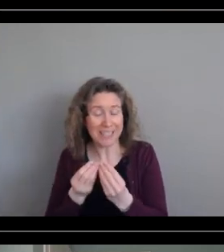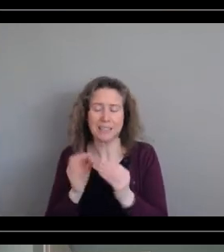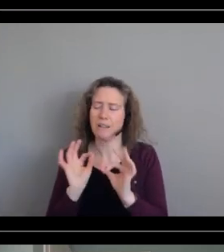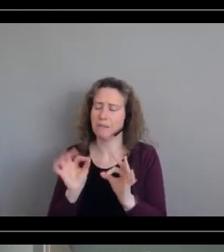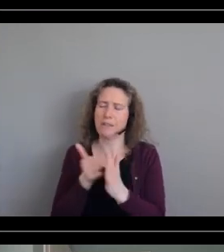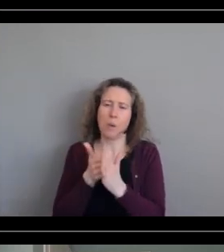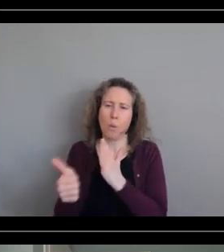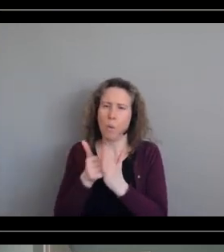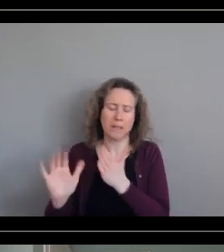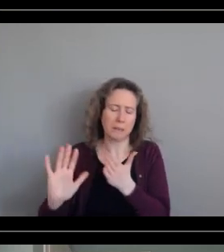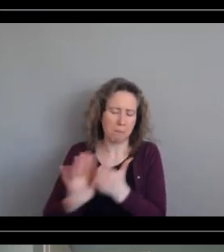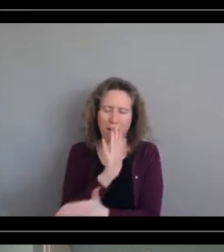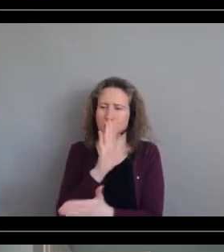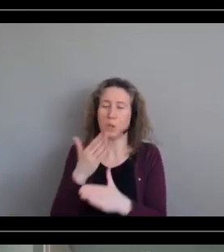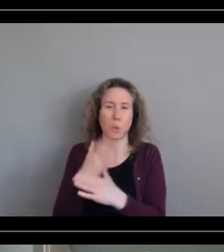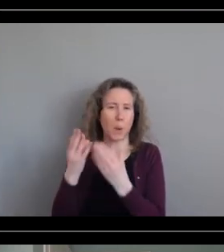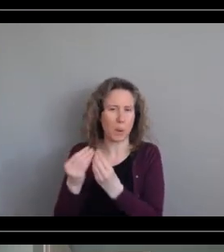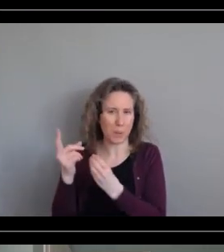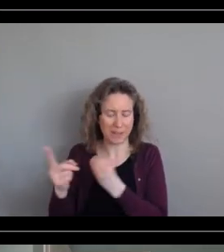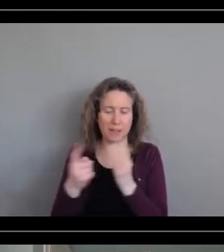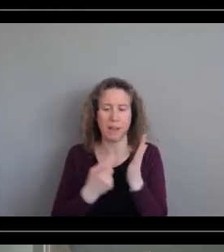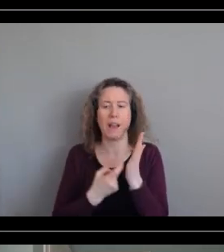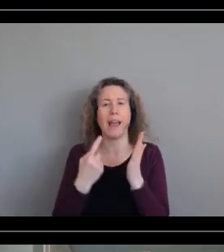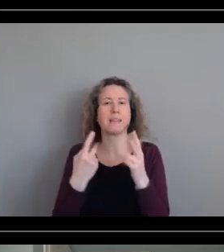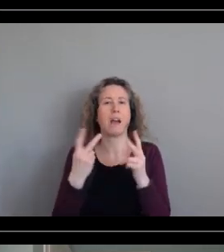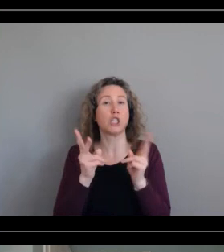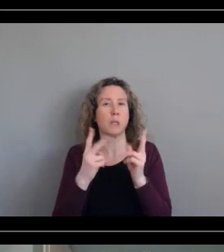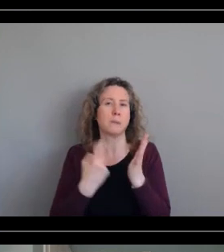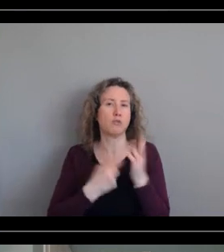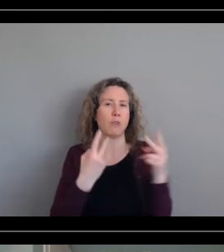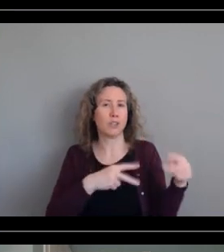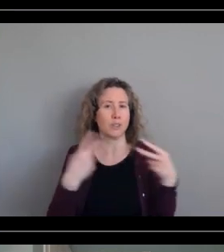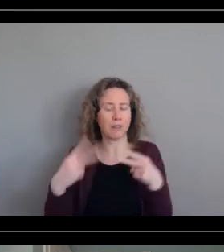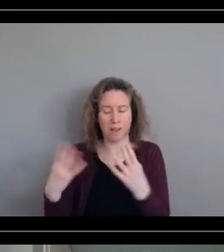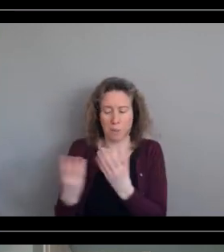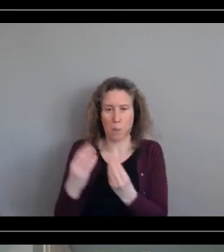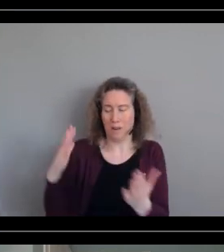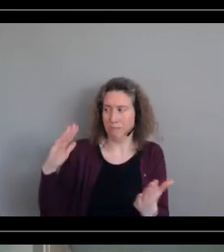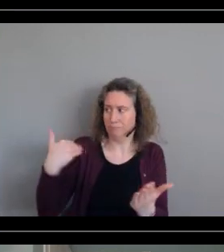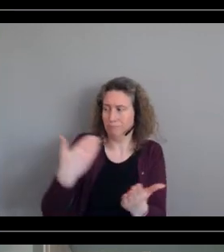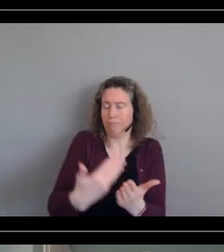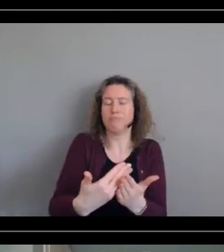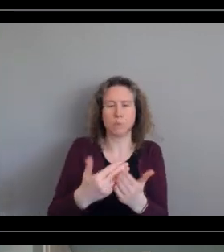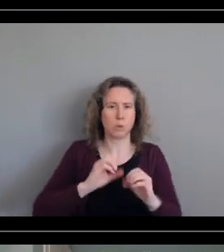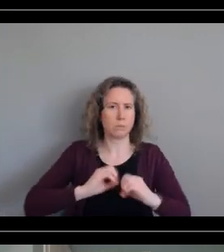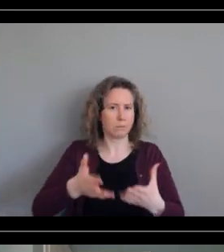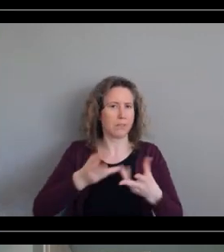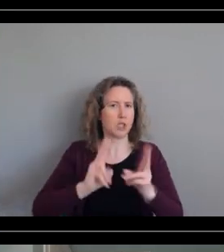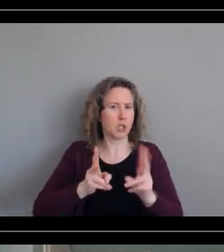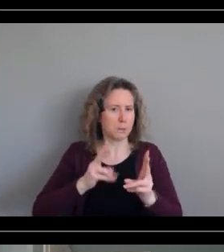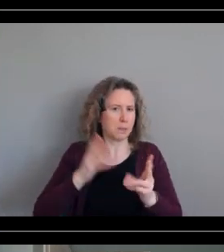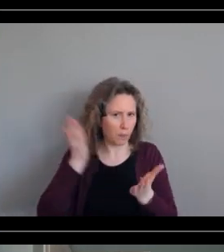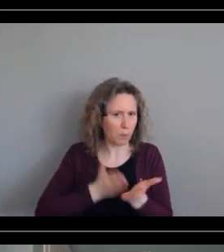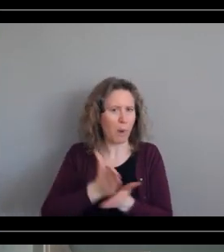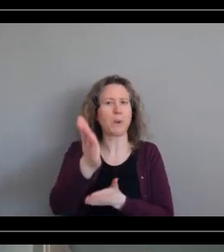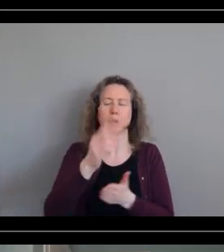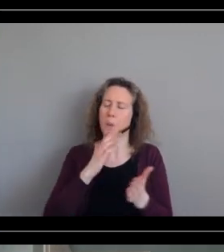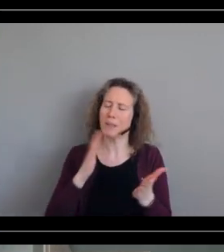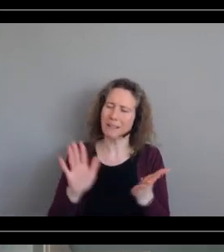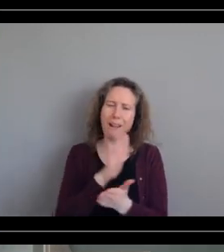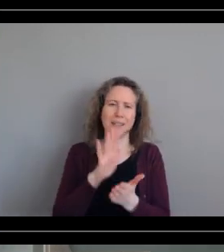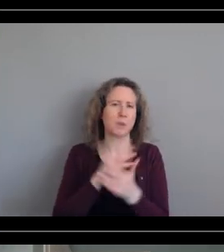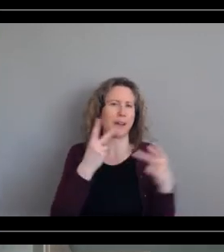always a real pleasure to work with. Rachel Dance, of course, has been with us since the beginning doing BSL interpretation as well, so we're delighted to have Rachel with us